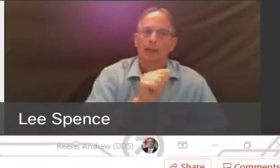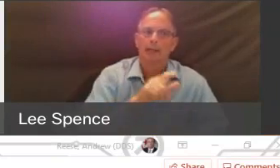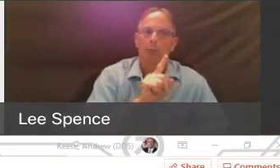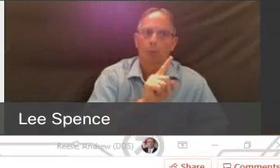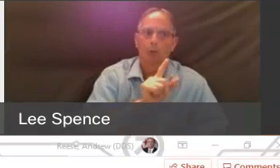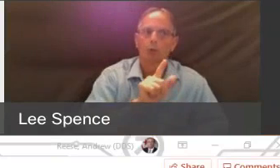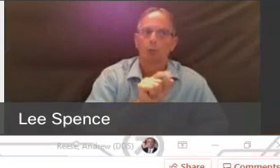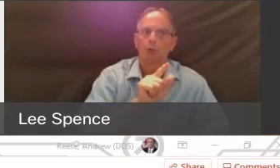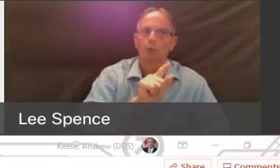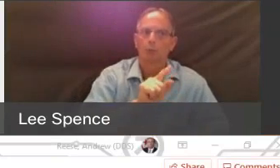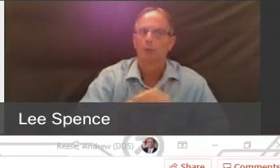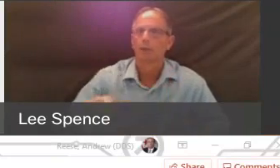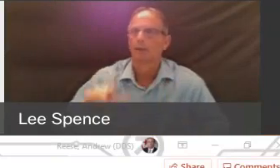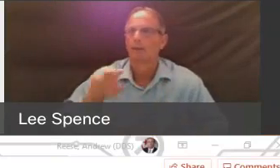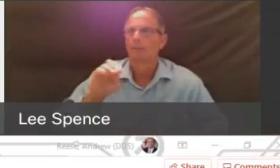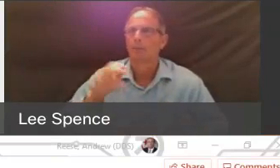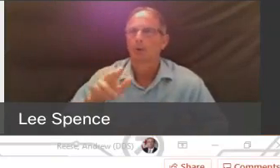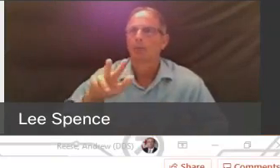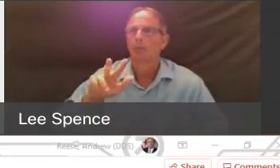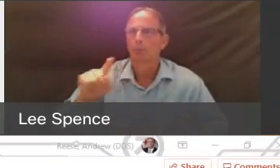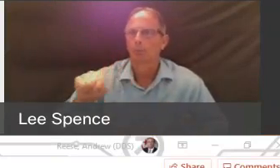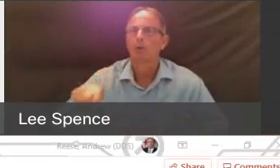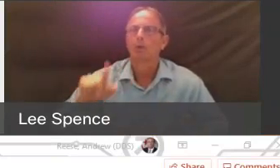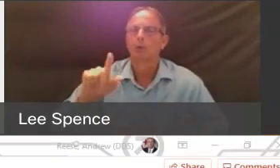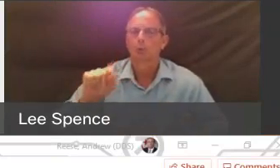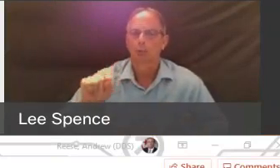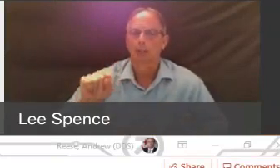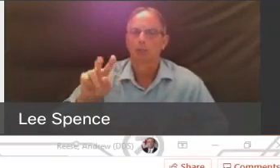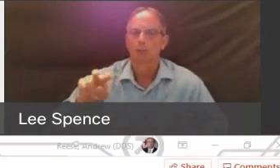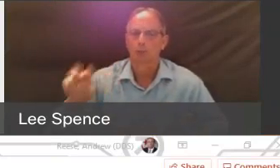2021 and March 31, 2022.